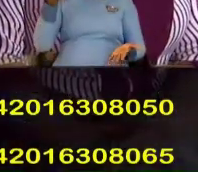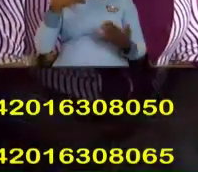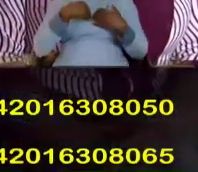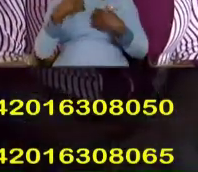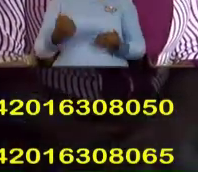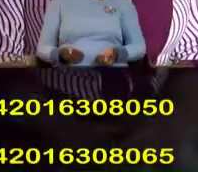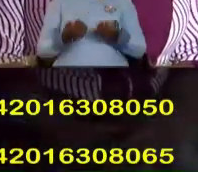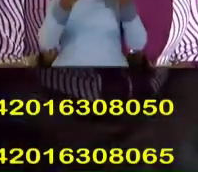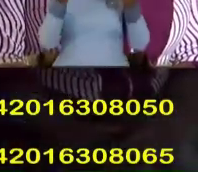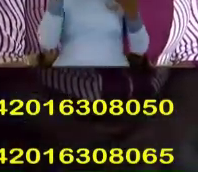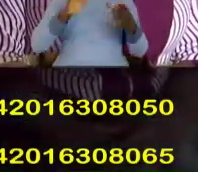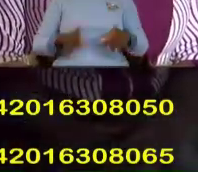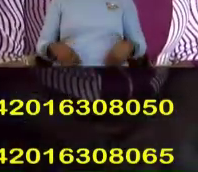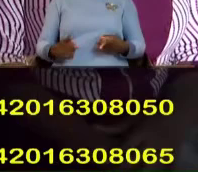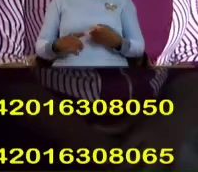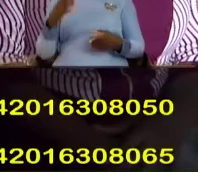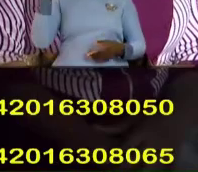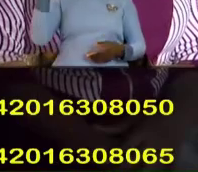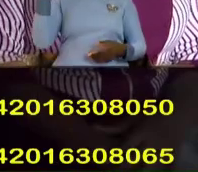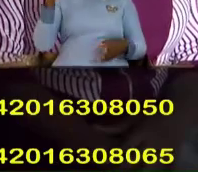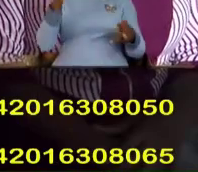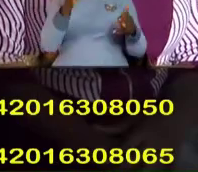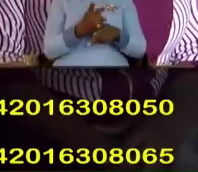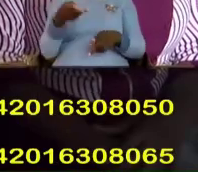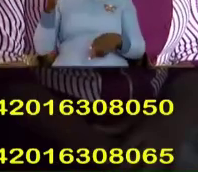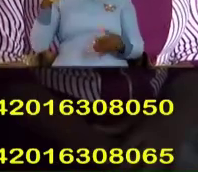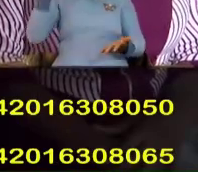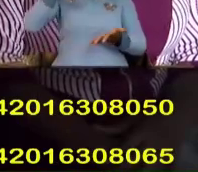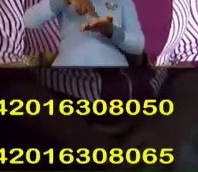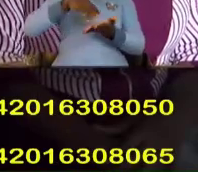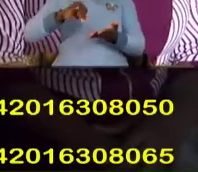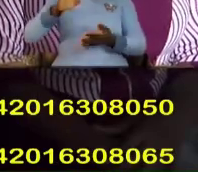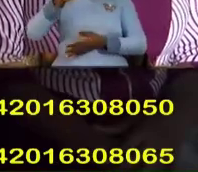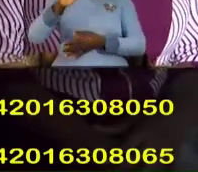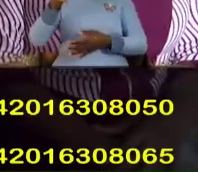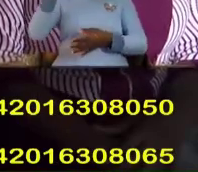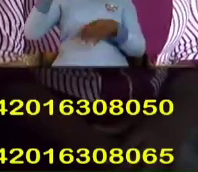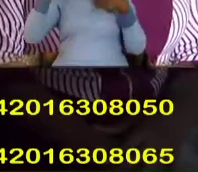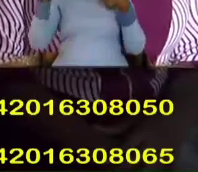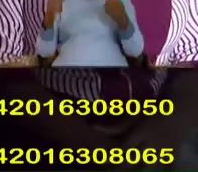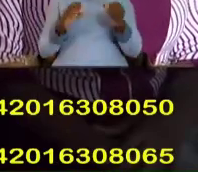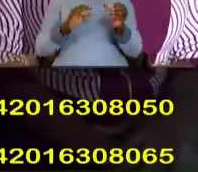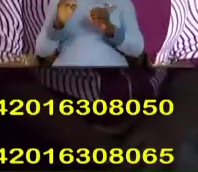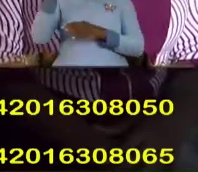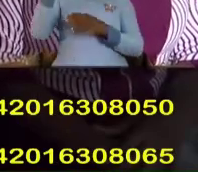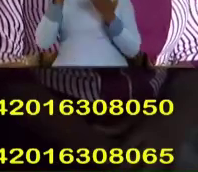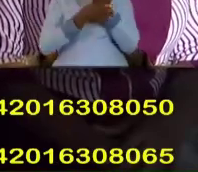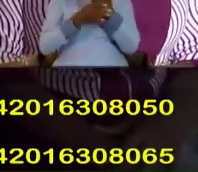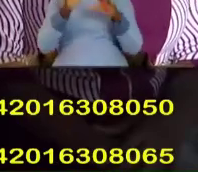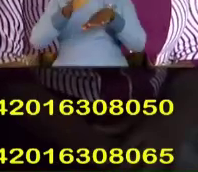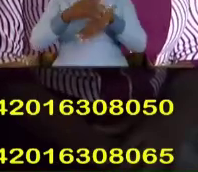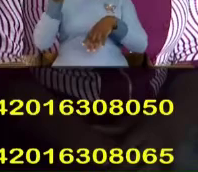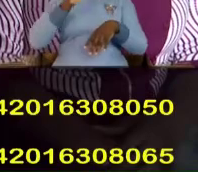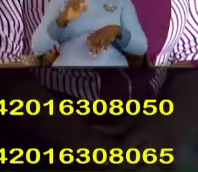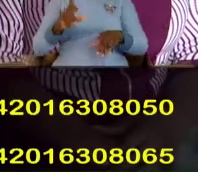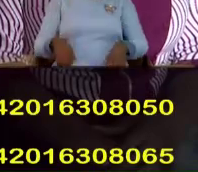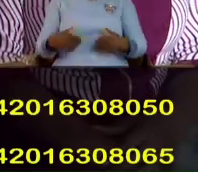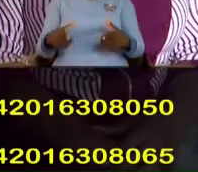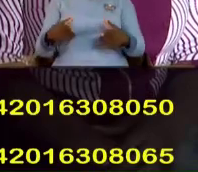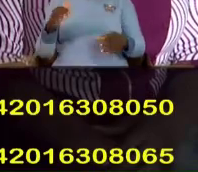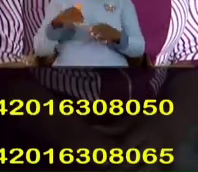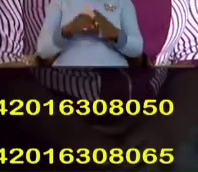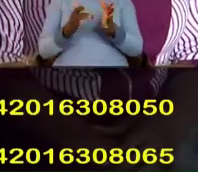Jesus today. Keep them standing by your power. Lay your hands upon their lives. In